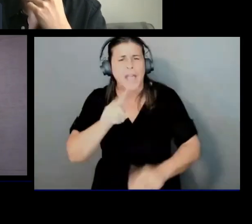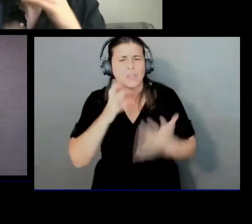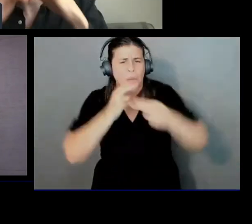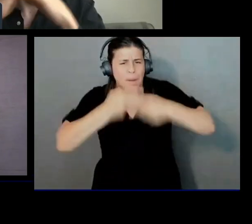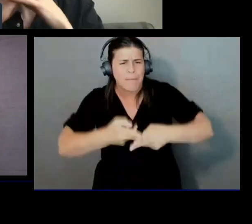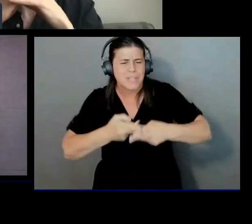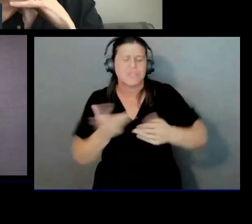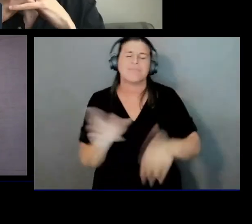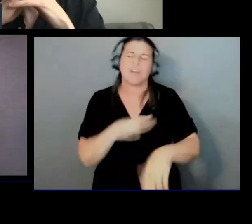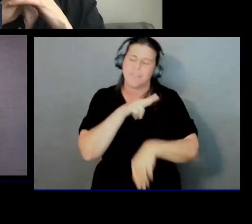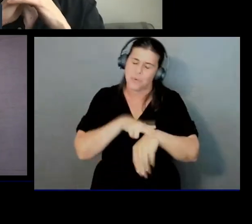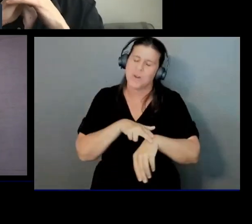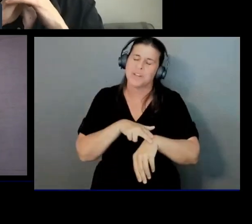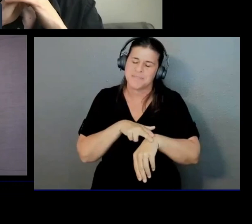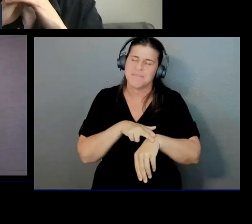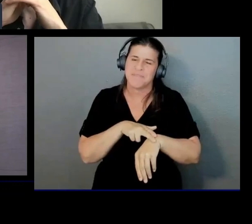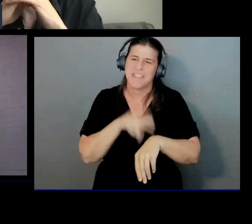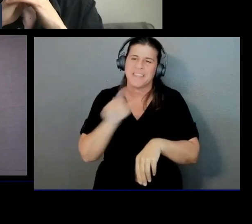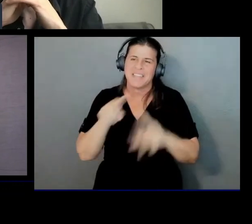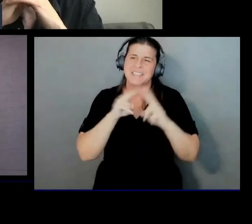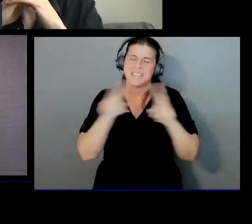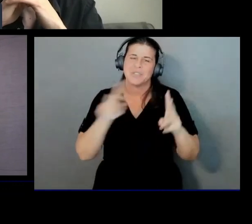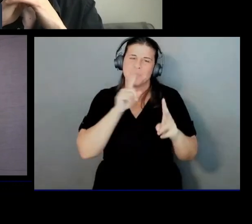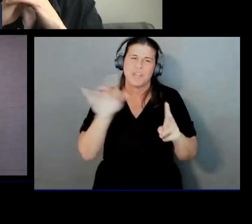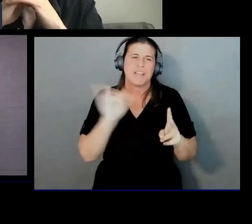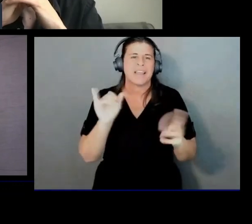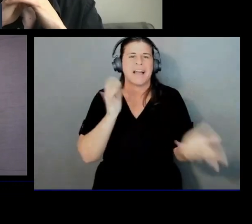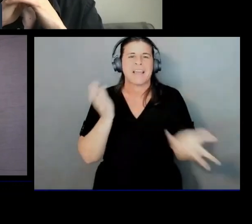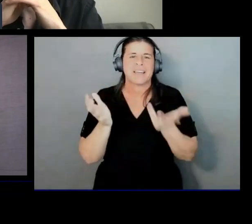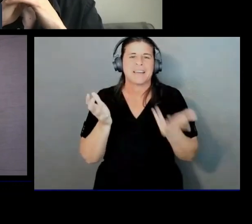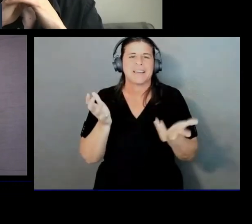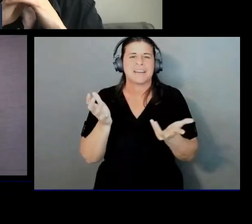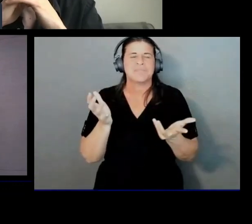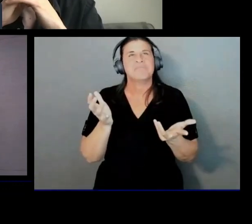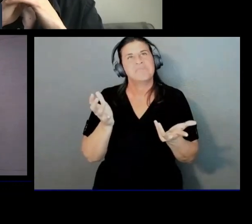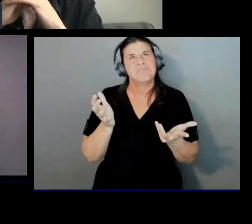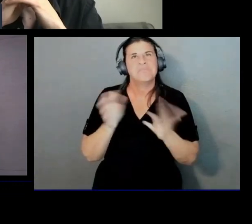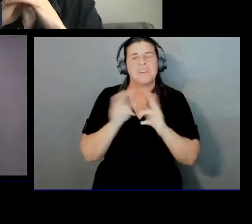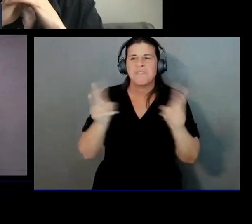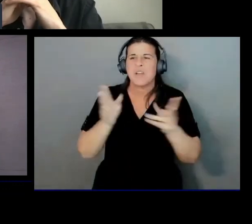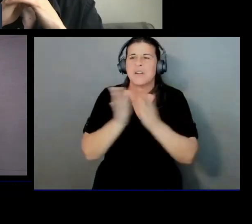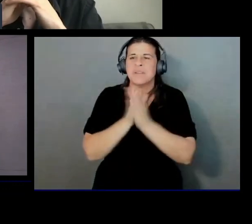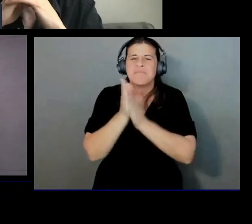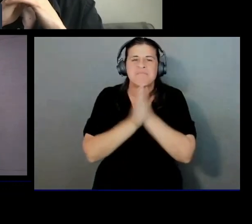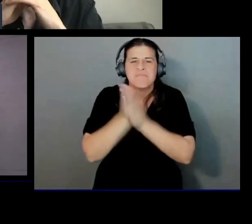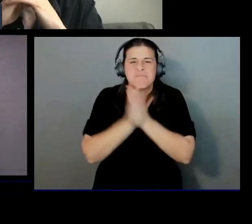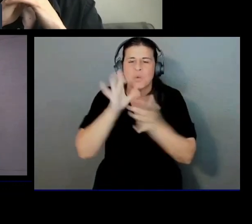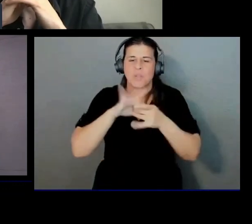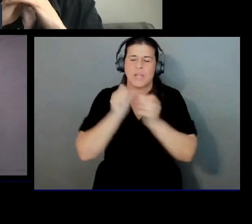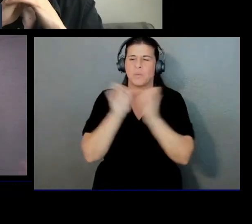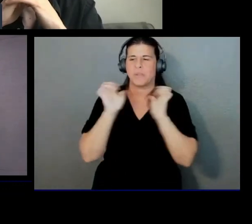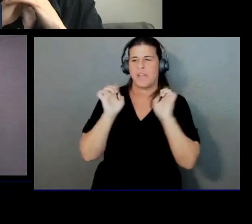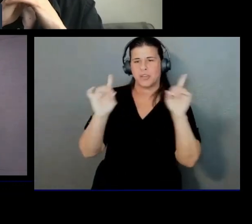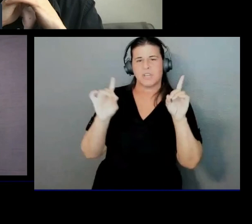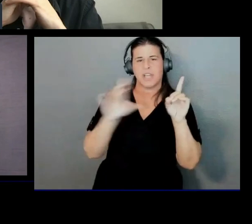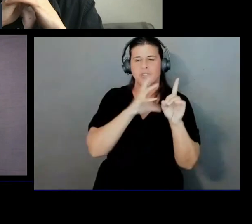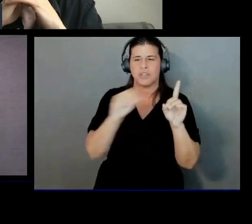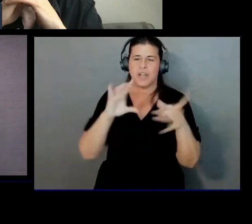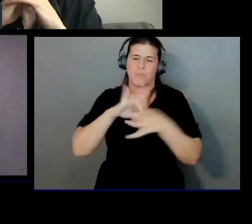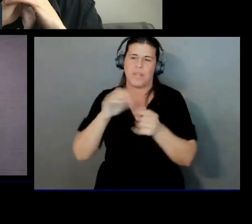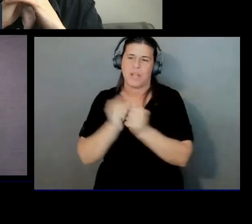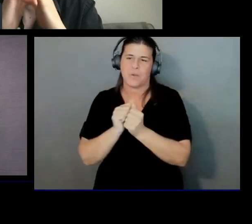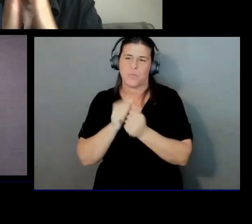course, this is very much, we're very passionate about education and about helping people